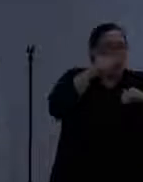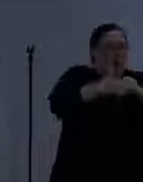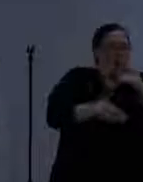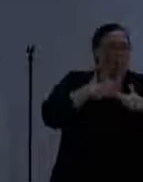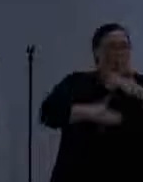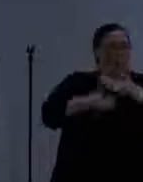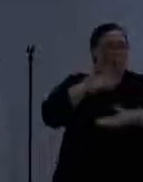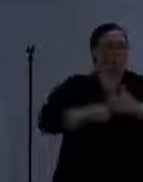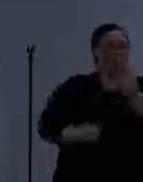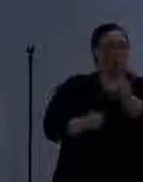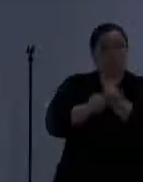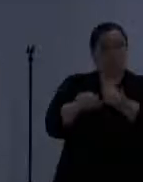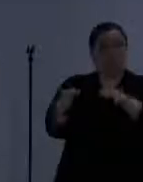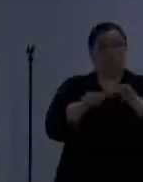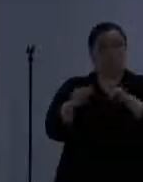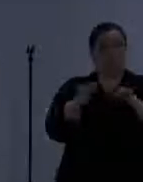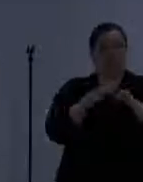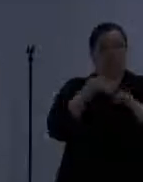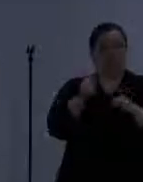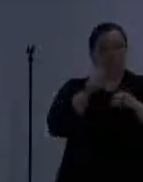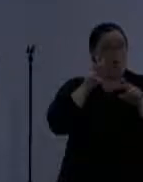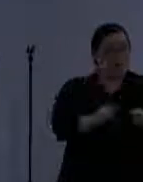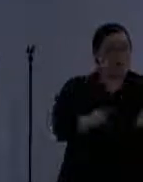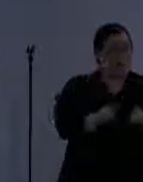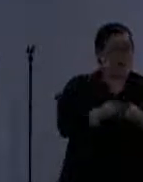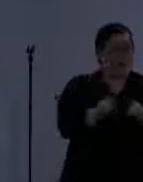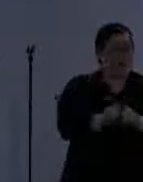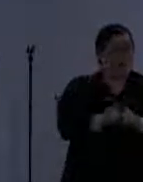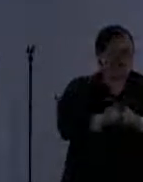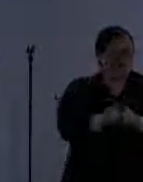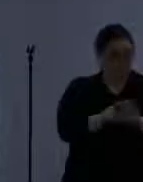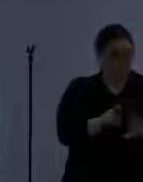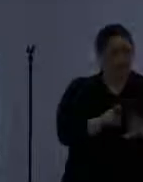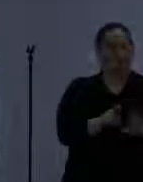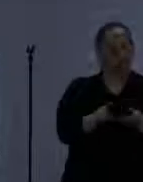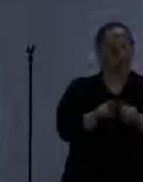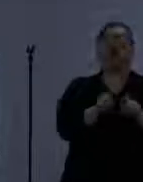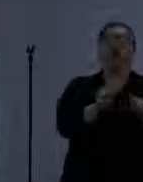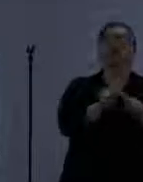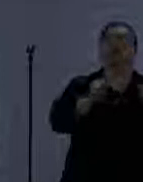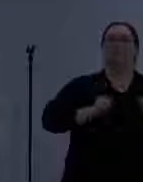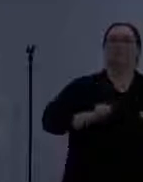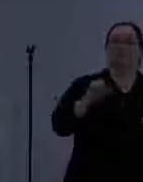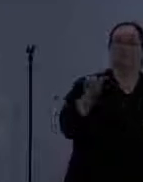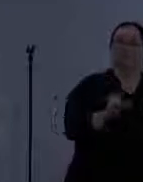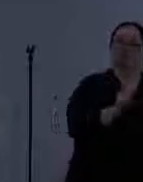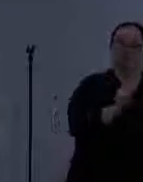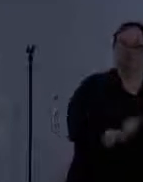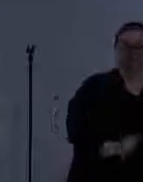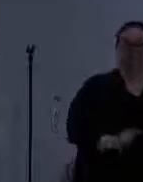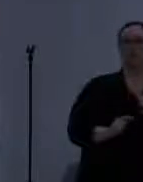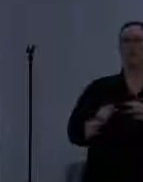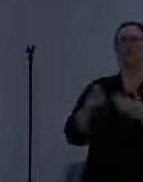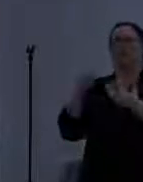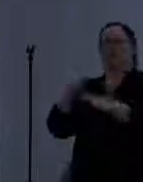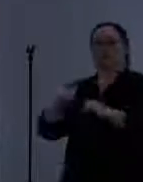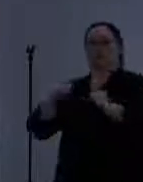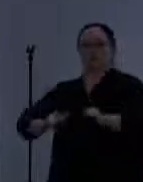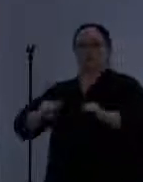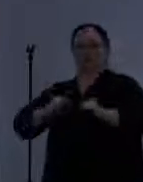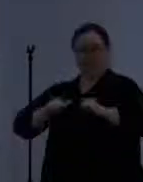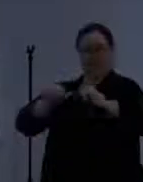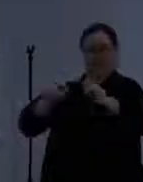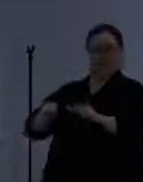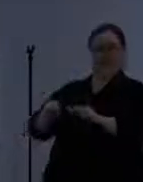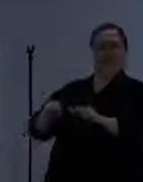support plans look like, what we mean when we're talking about trying to shift that thinking about restrictive